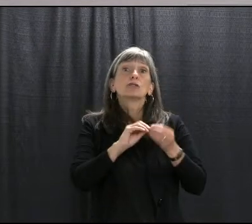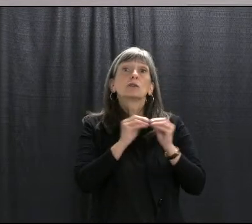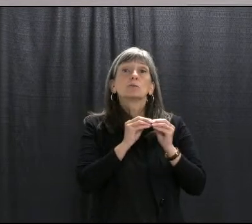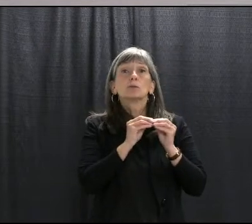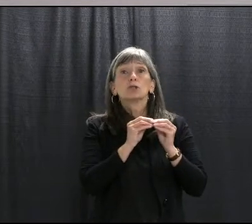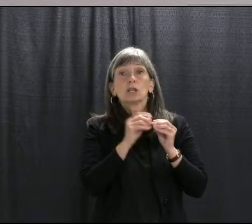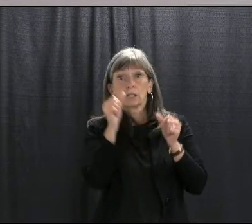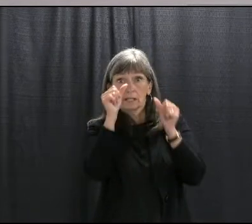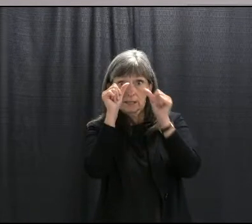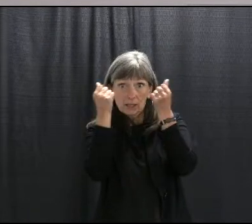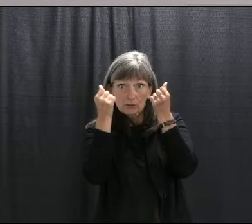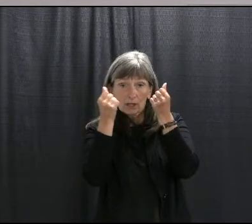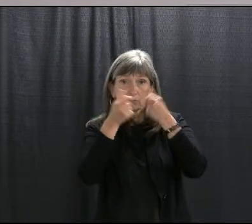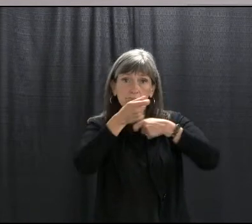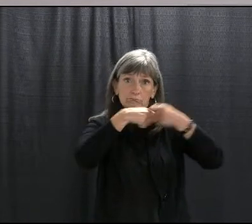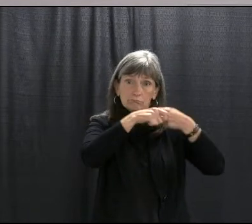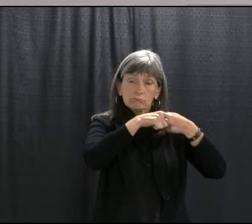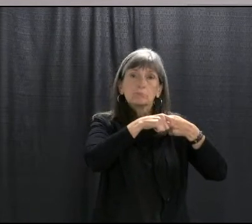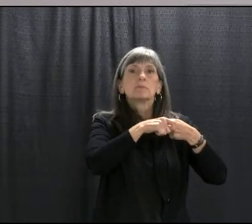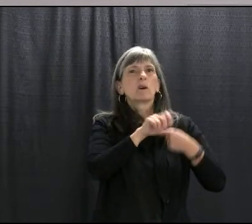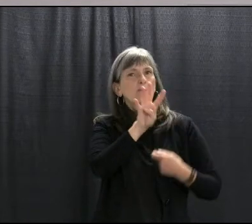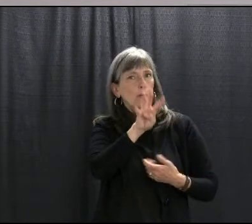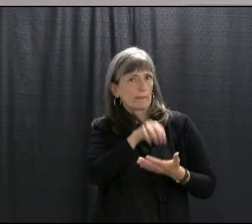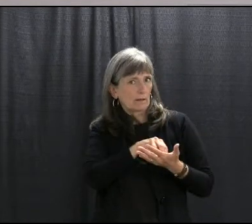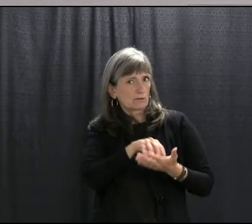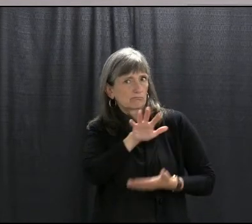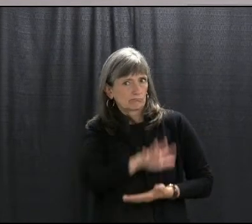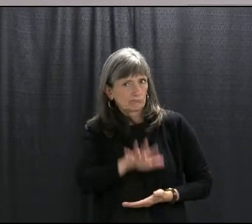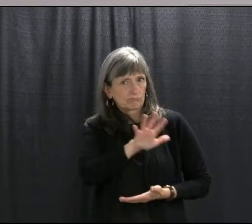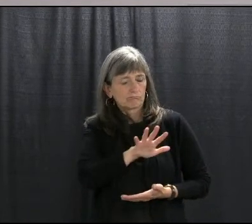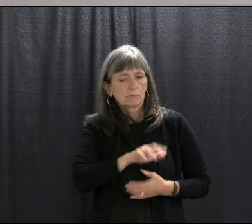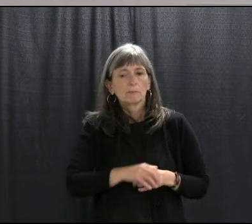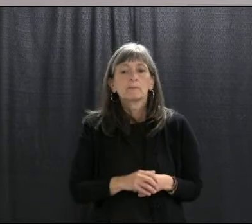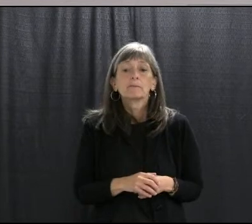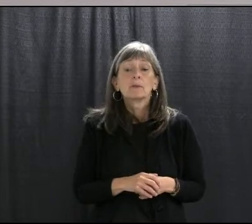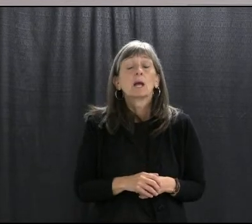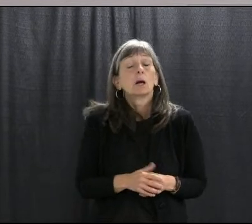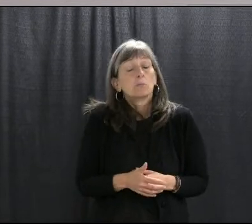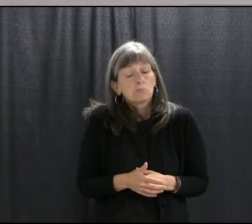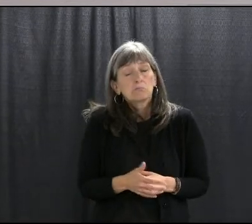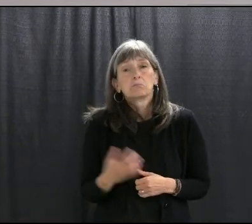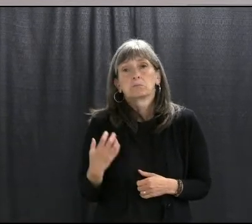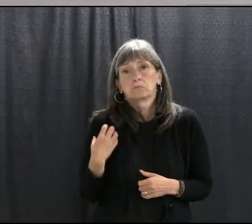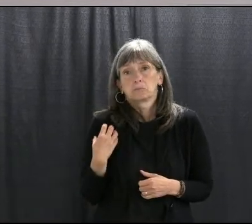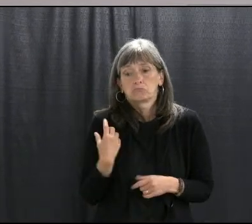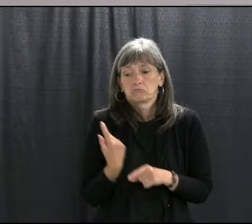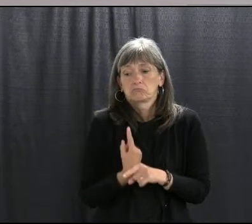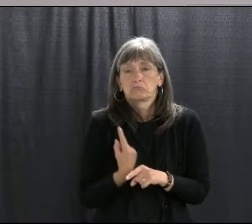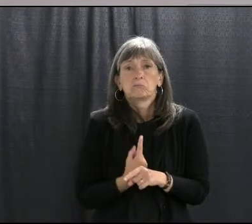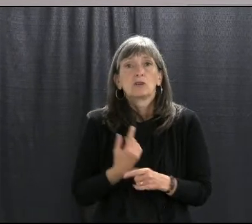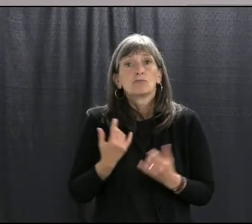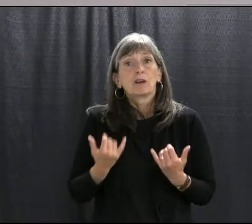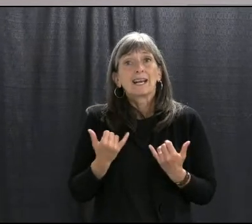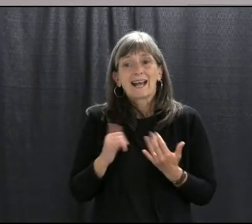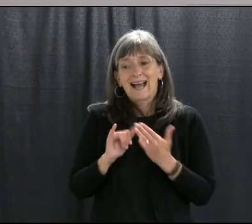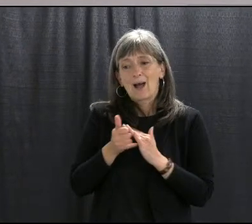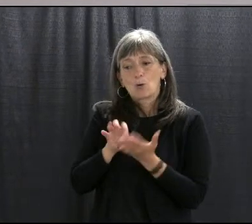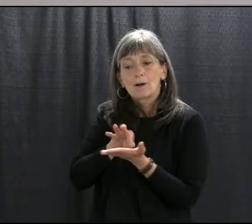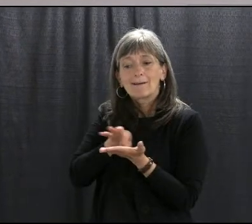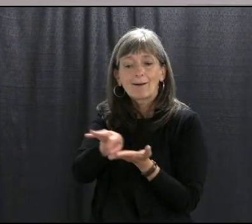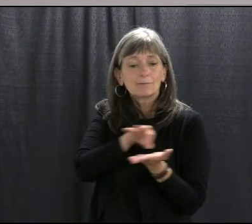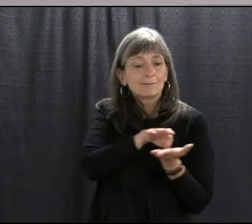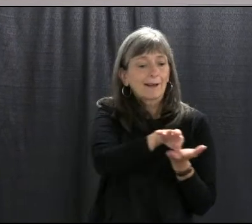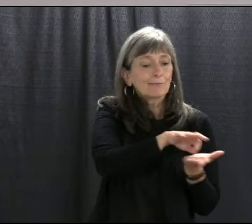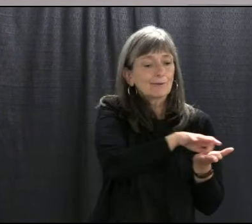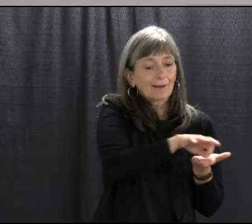4,000 cataracts on that list. But as Minister said, our processes for measuring these things